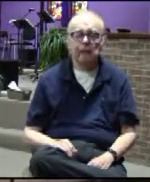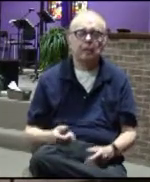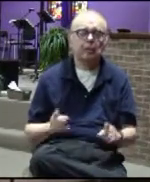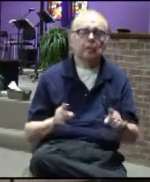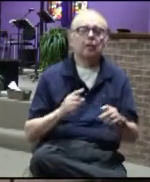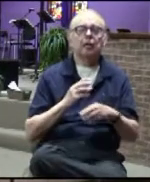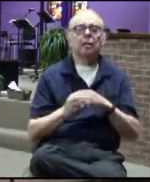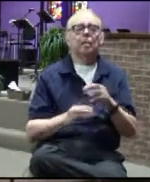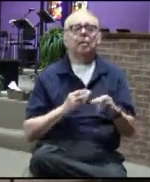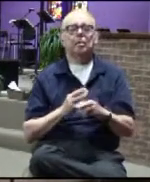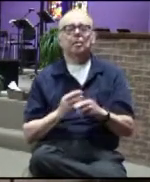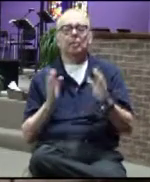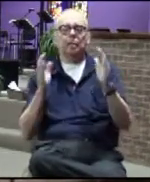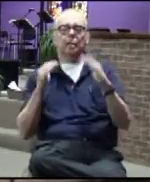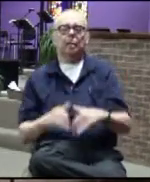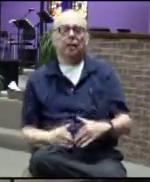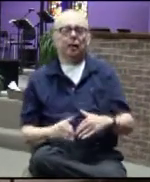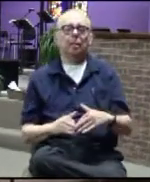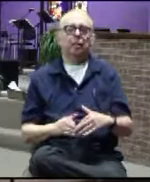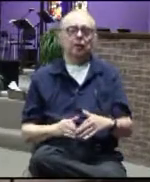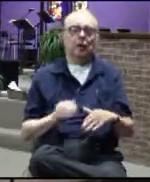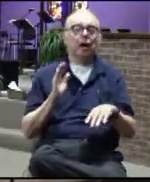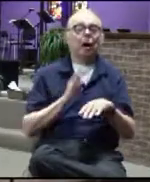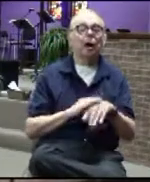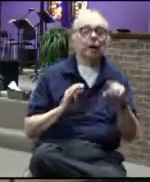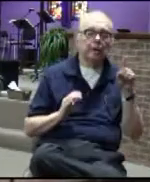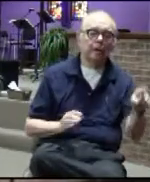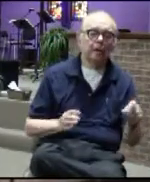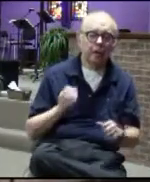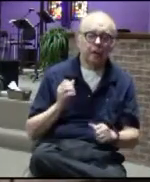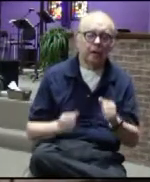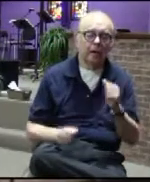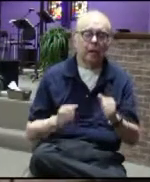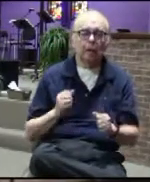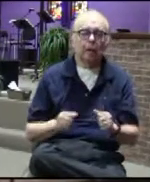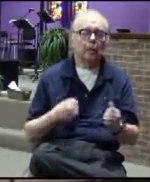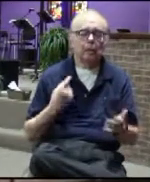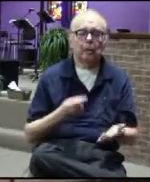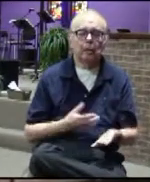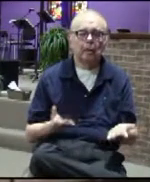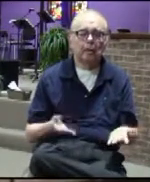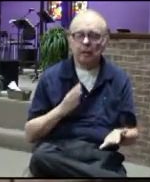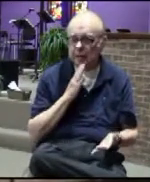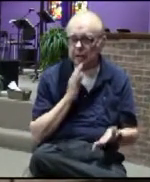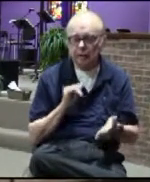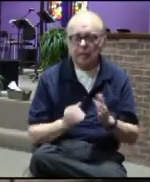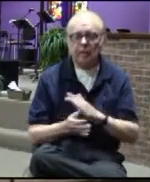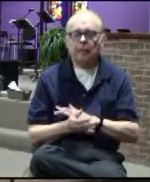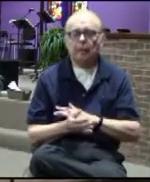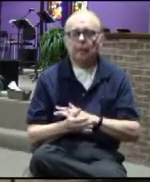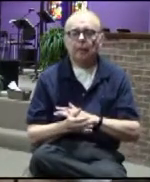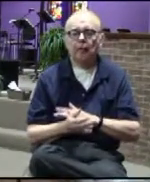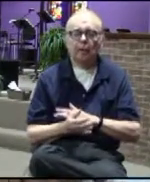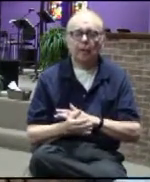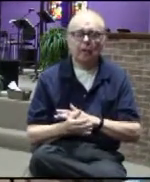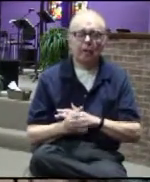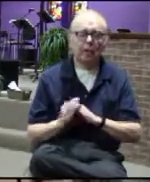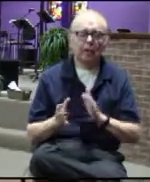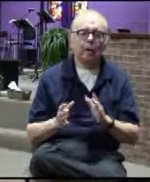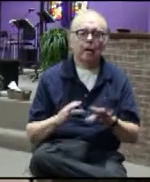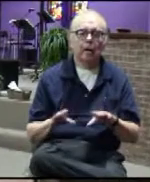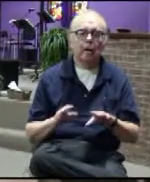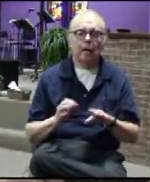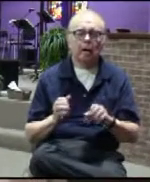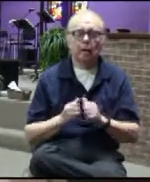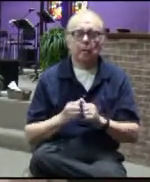when the world collapses in on you which it will we were talking this morning in the class that we're